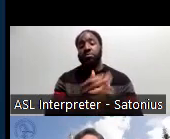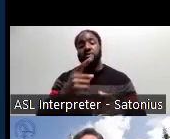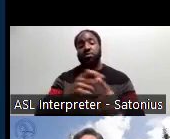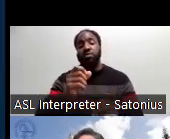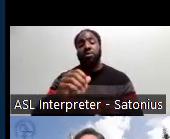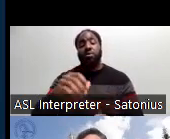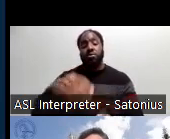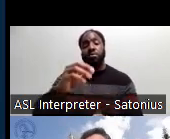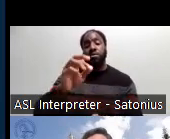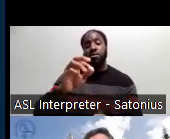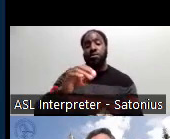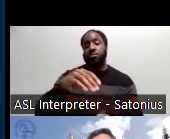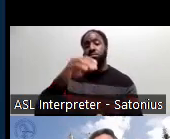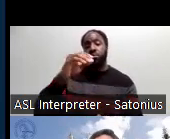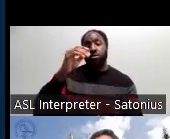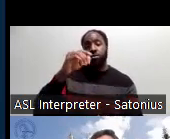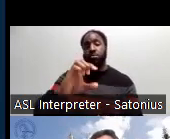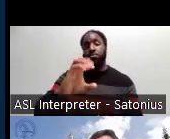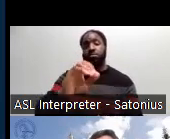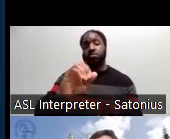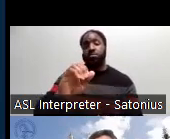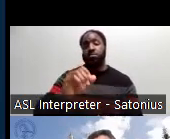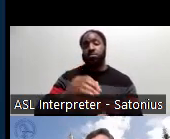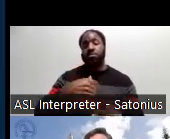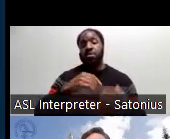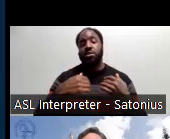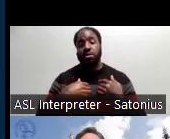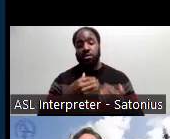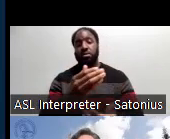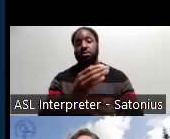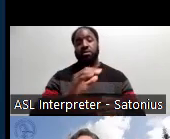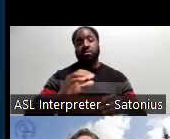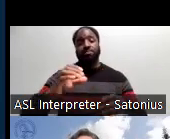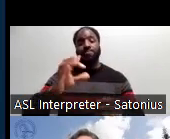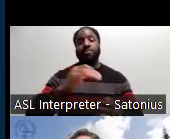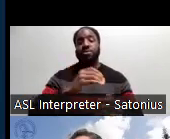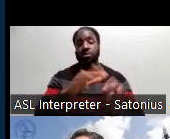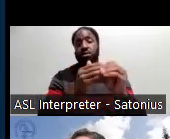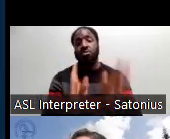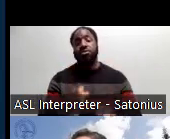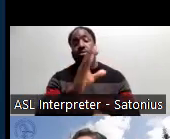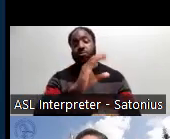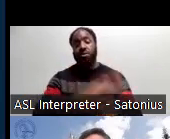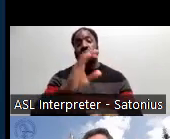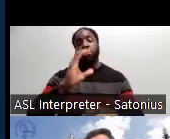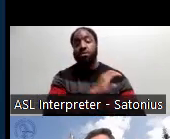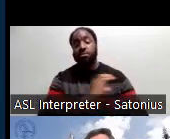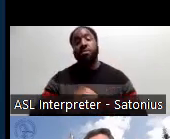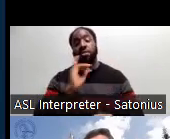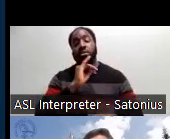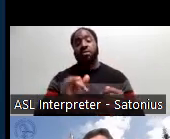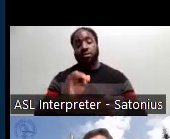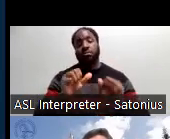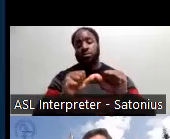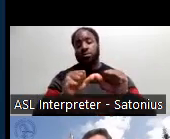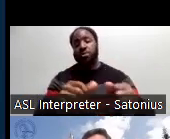Rallying Resources for the Community, Denny Chen at Justice and Aging, your leadership on the Equity Committee and ongoing, and of